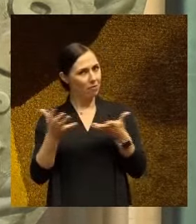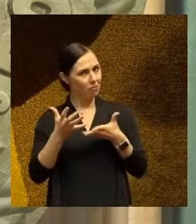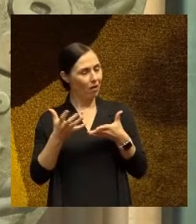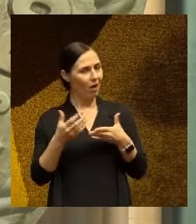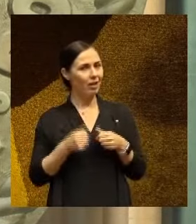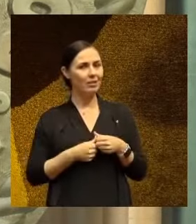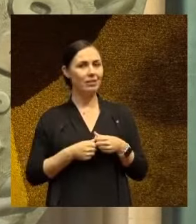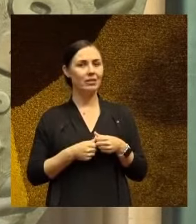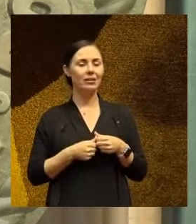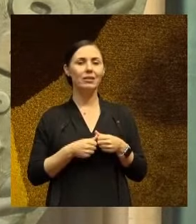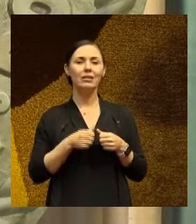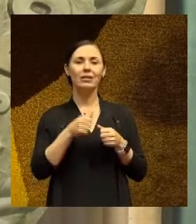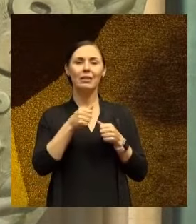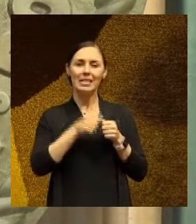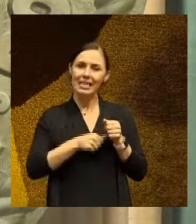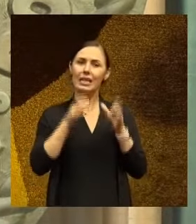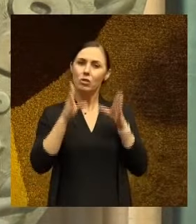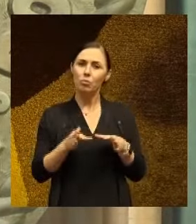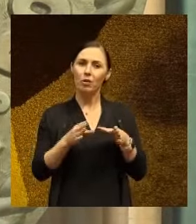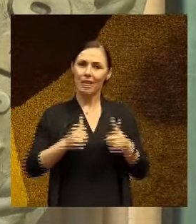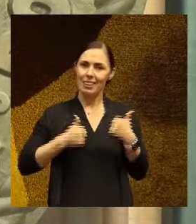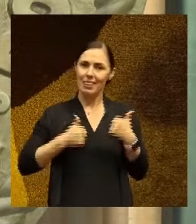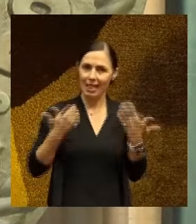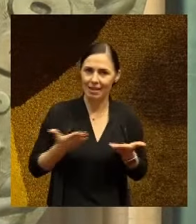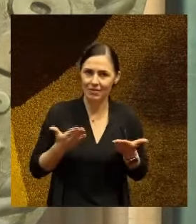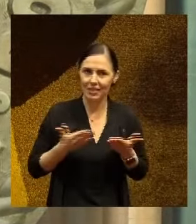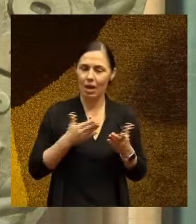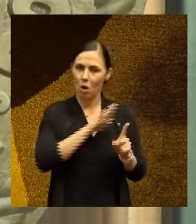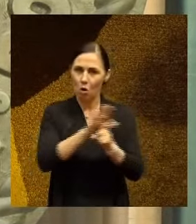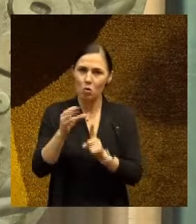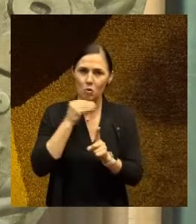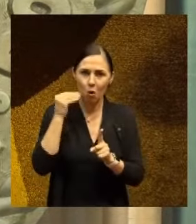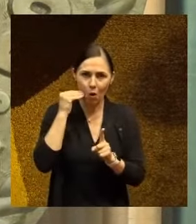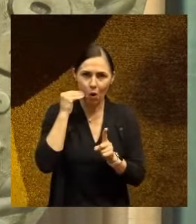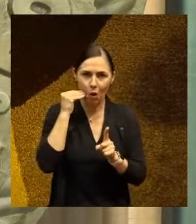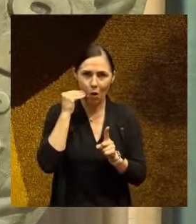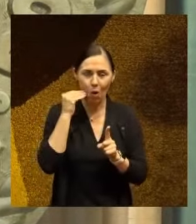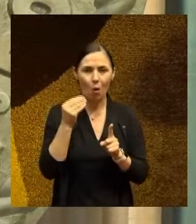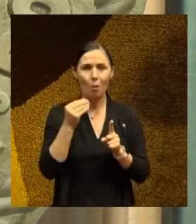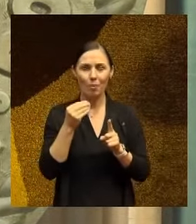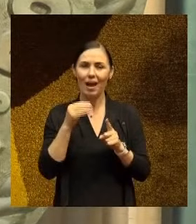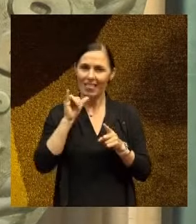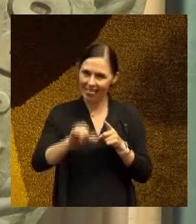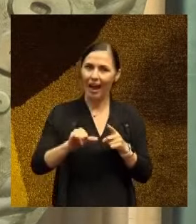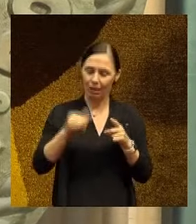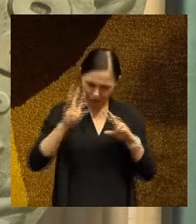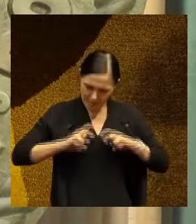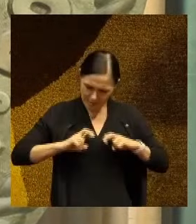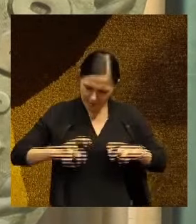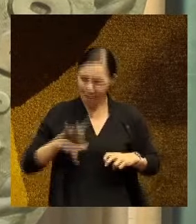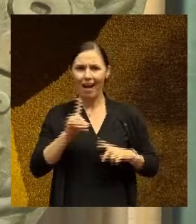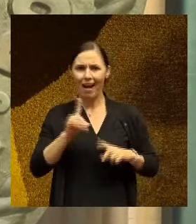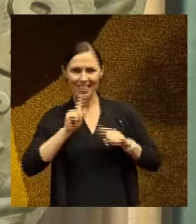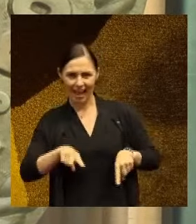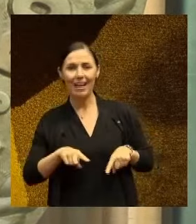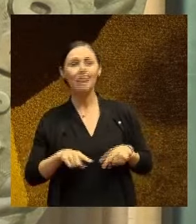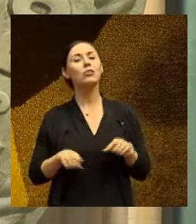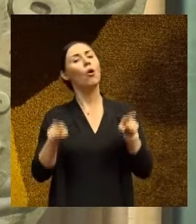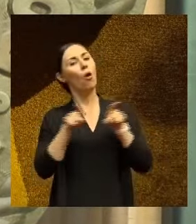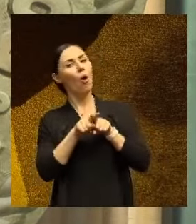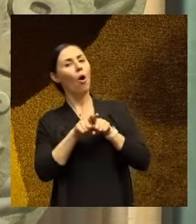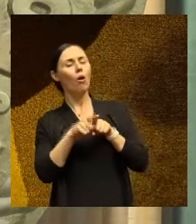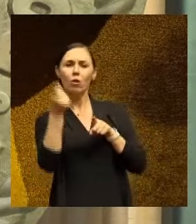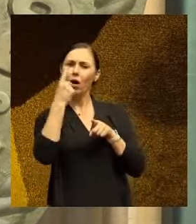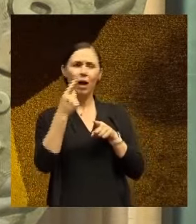call Hawaii home. It lies in our willingness to share, to give even when we have very little